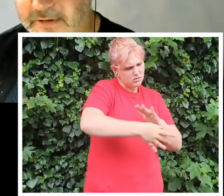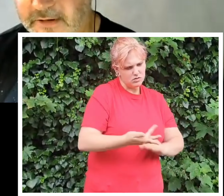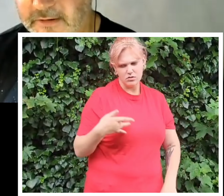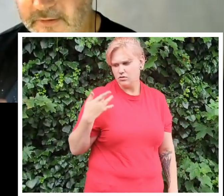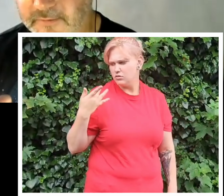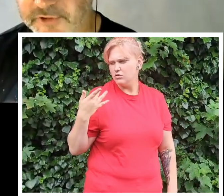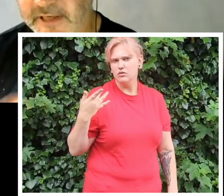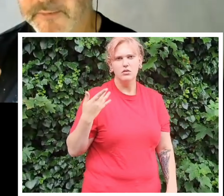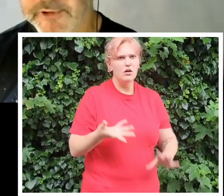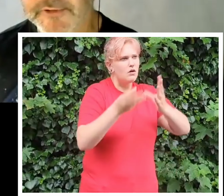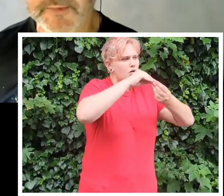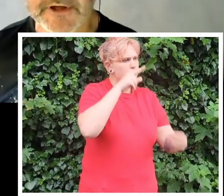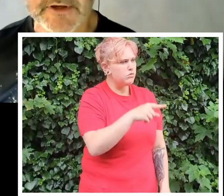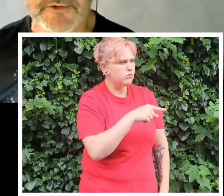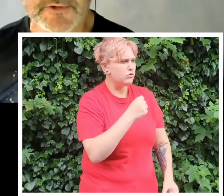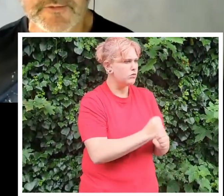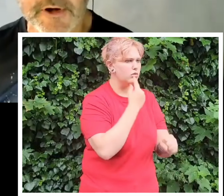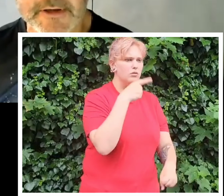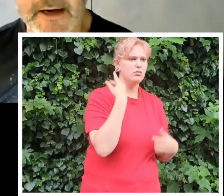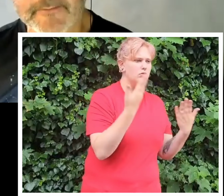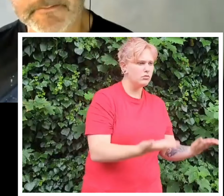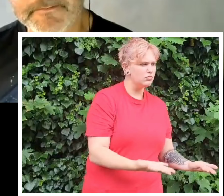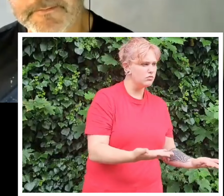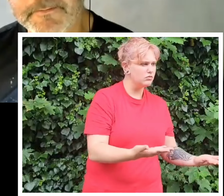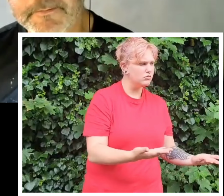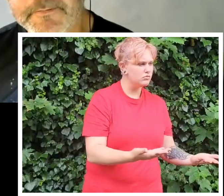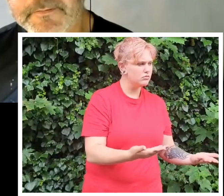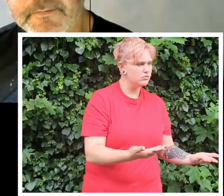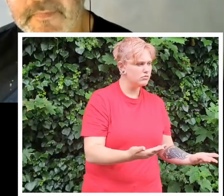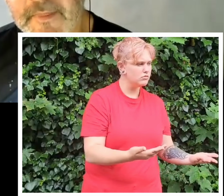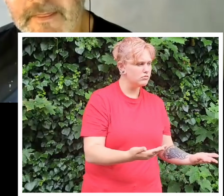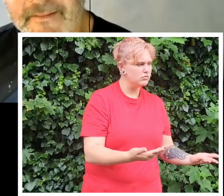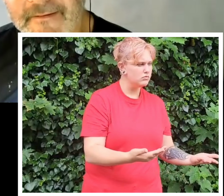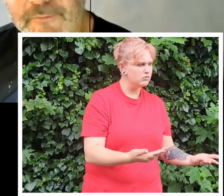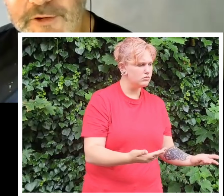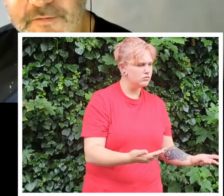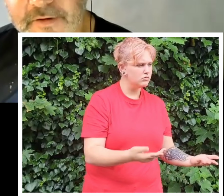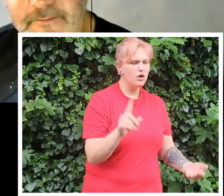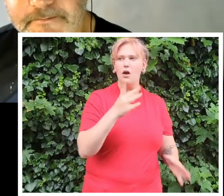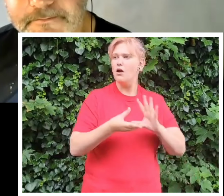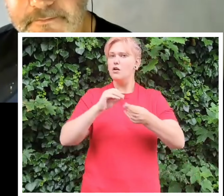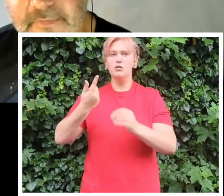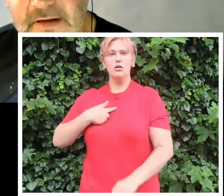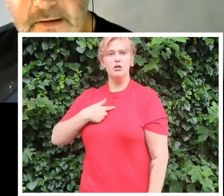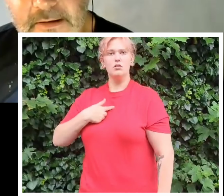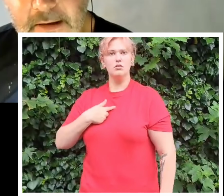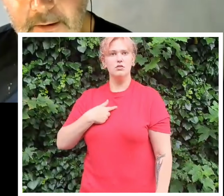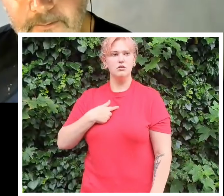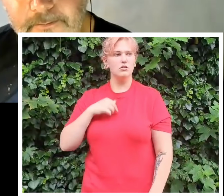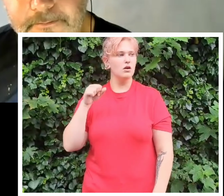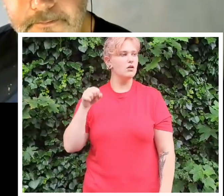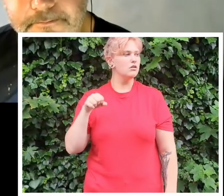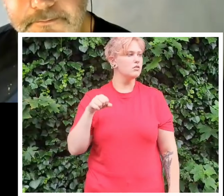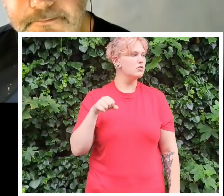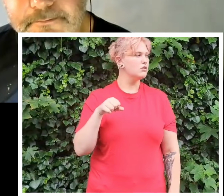life that have shaped you to be who you are now? What do you What think? shaped me to?